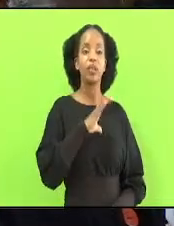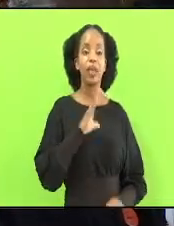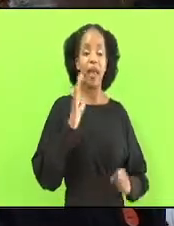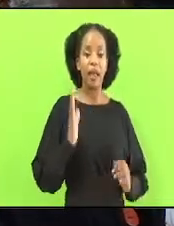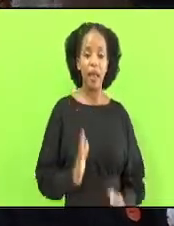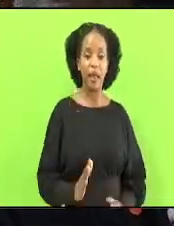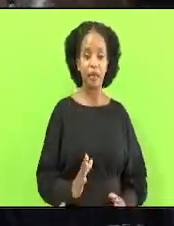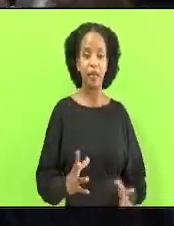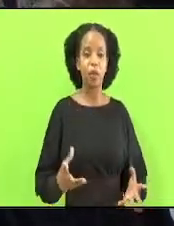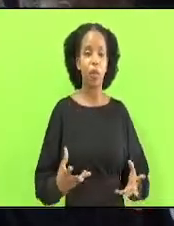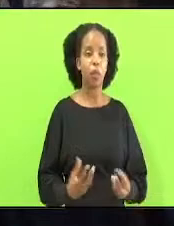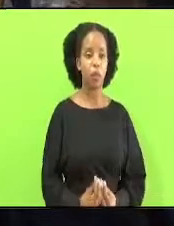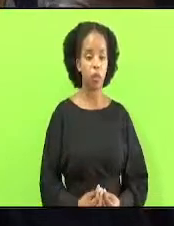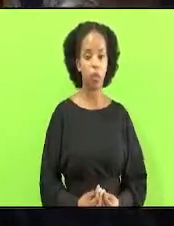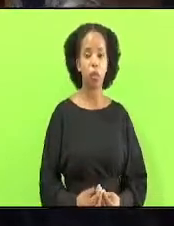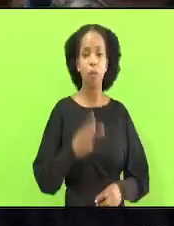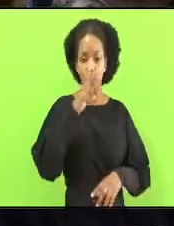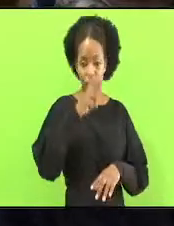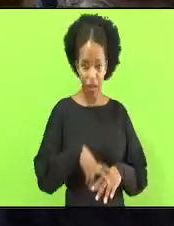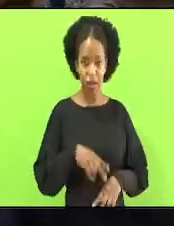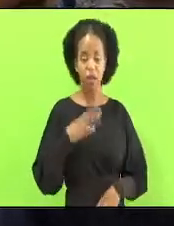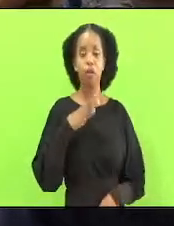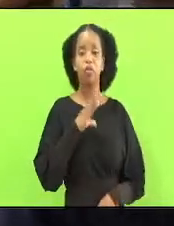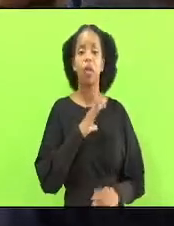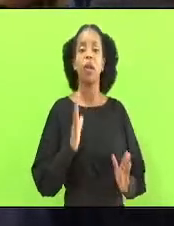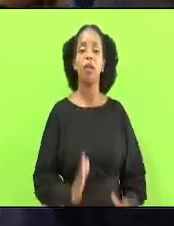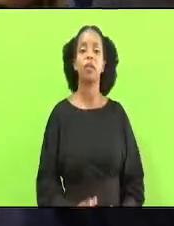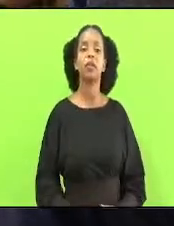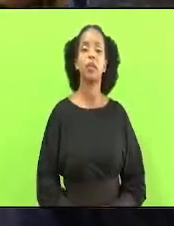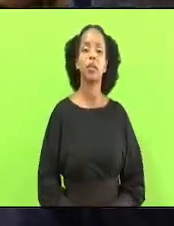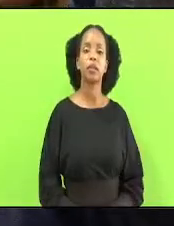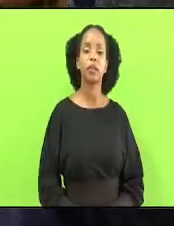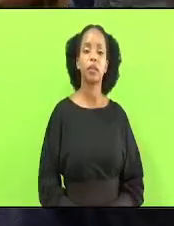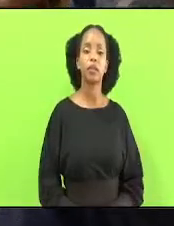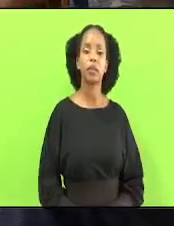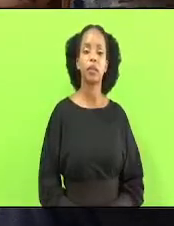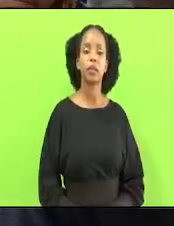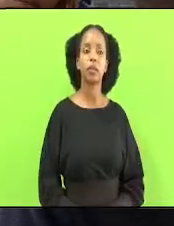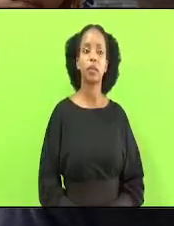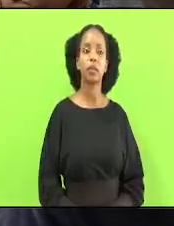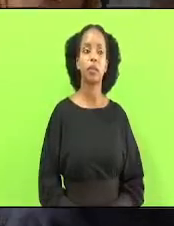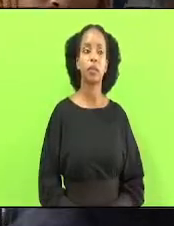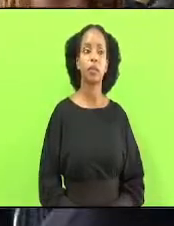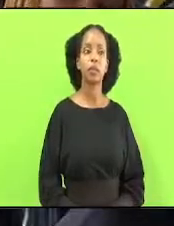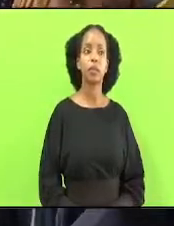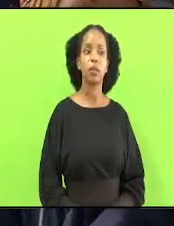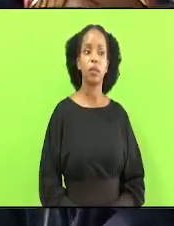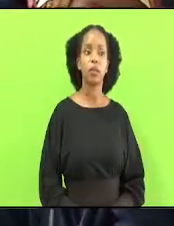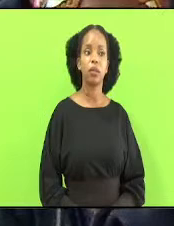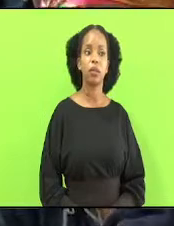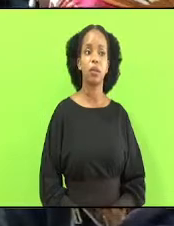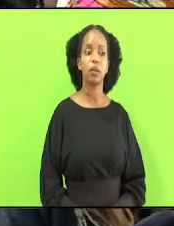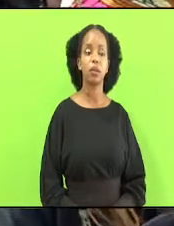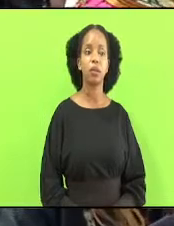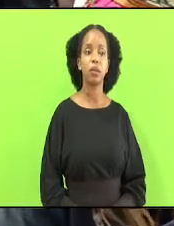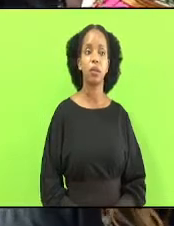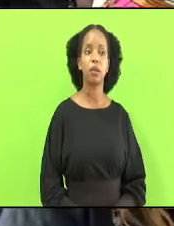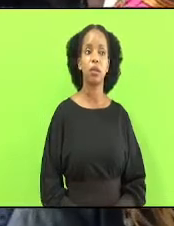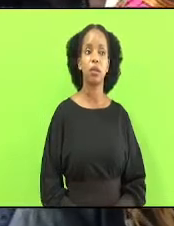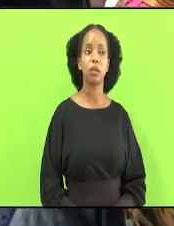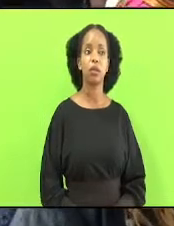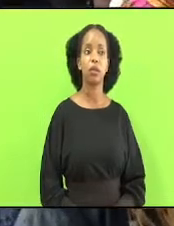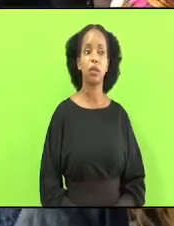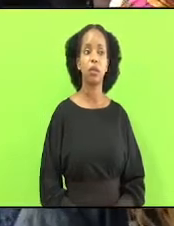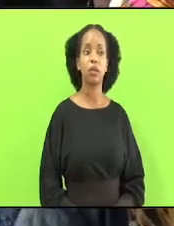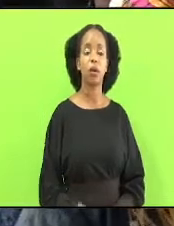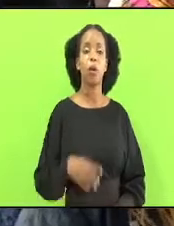them. Ka baka la gore For the reason that dilo tse dintsi ba di dira